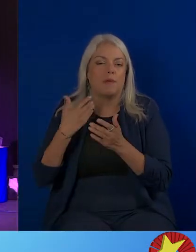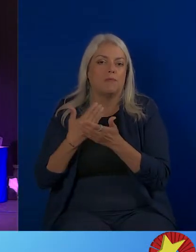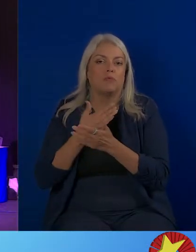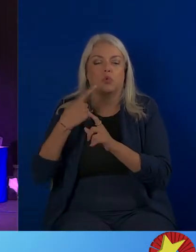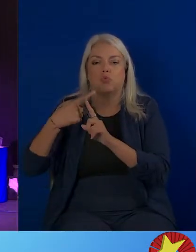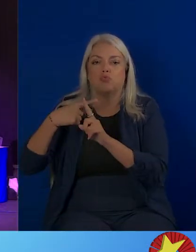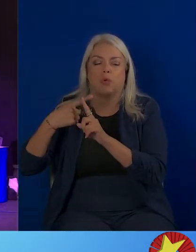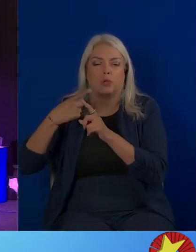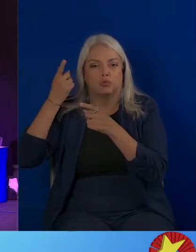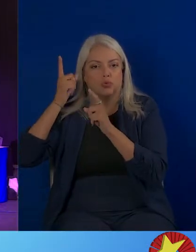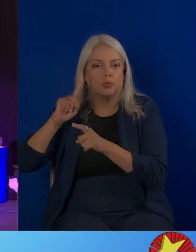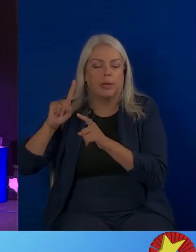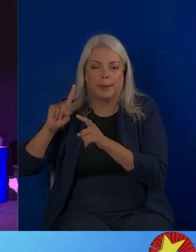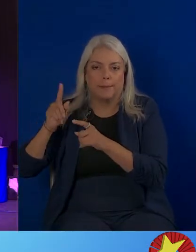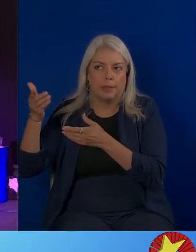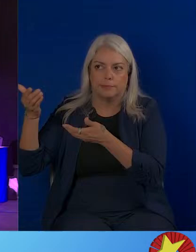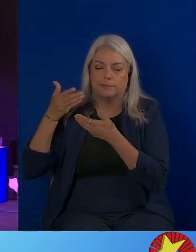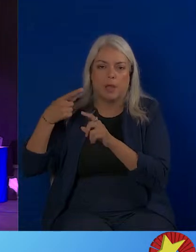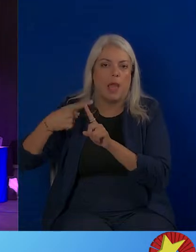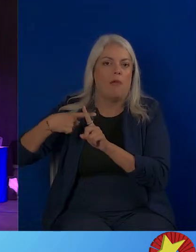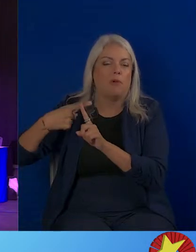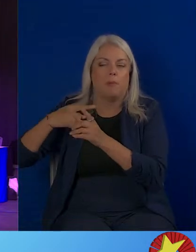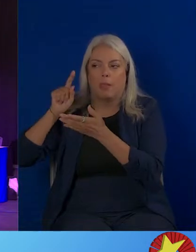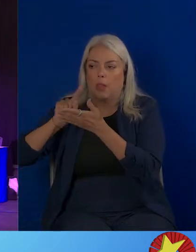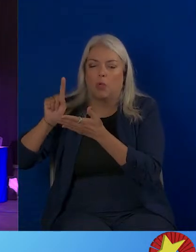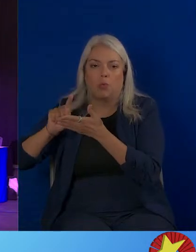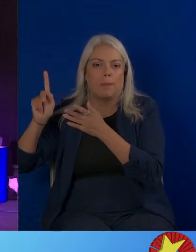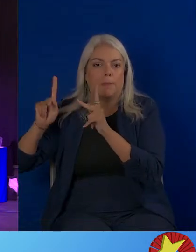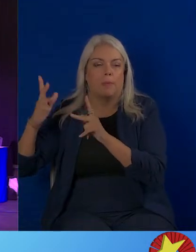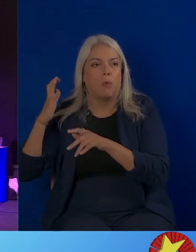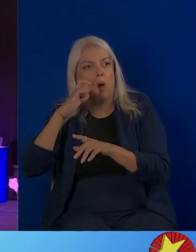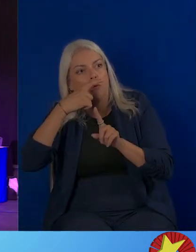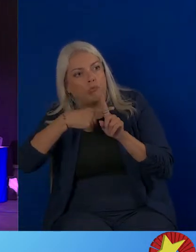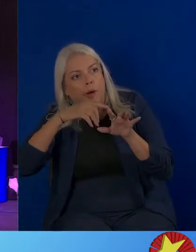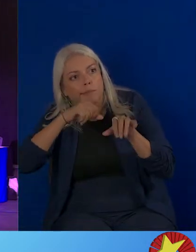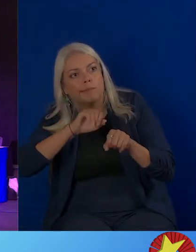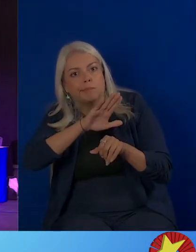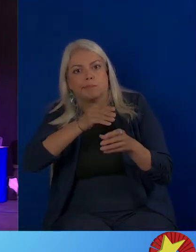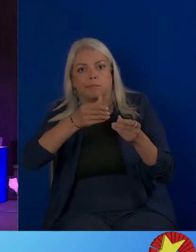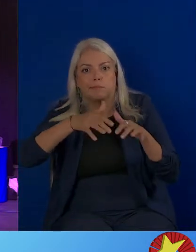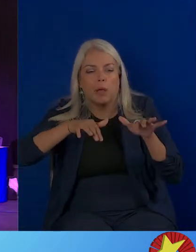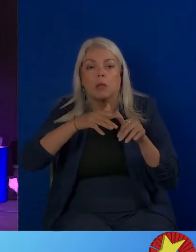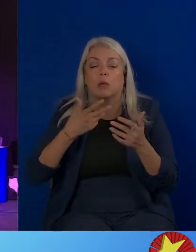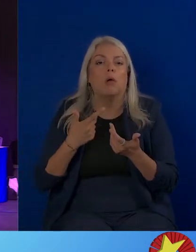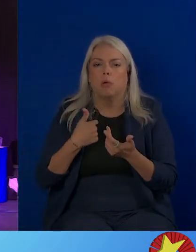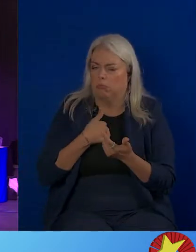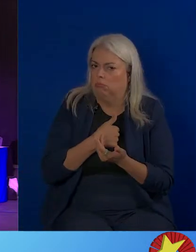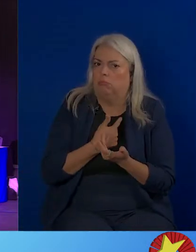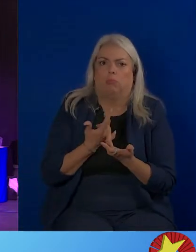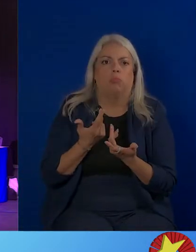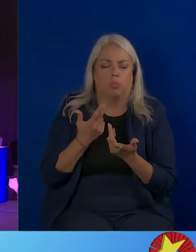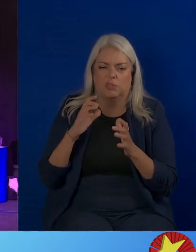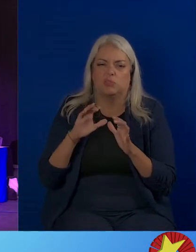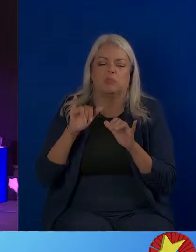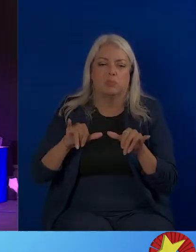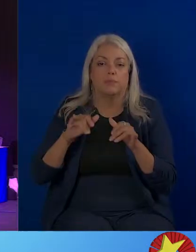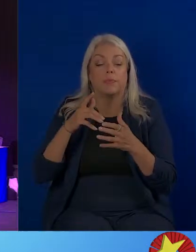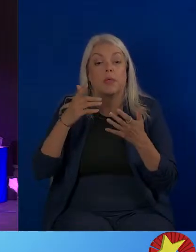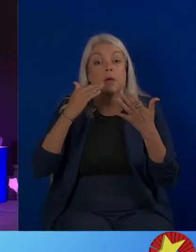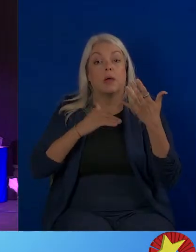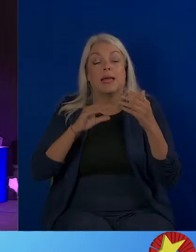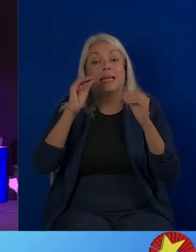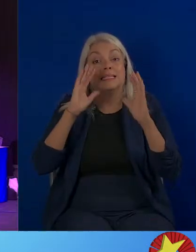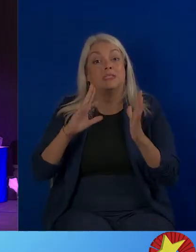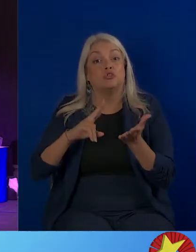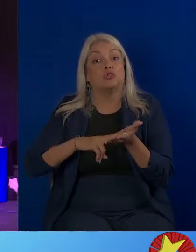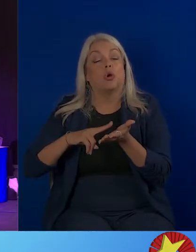that come up, monthly, weekly, whatever it is. So this is a routine item that we do. The teacher contracts